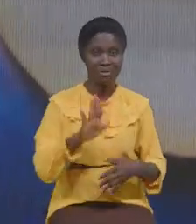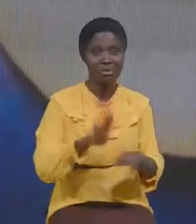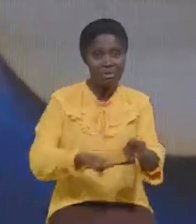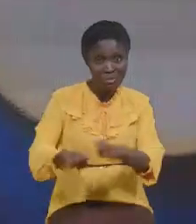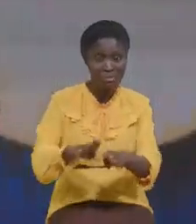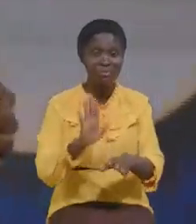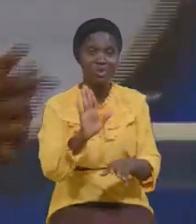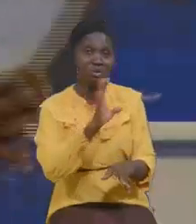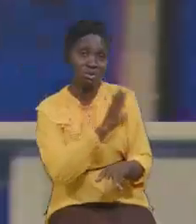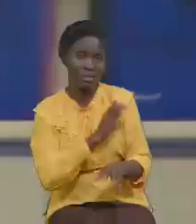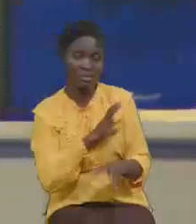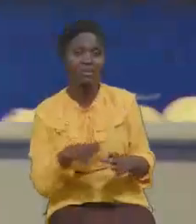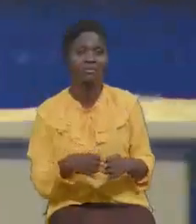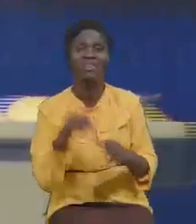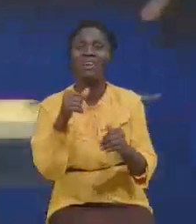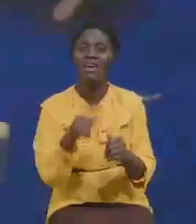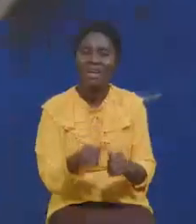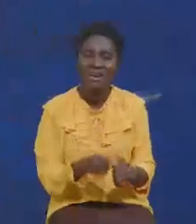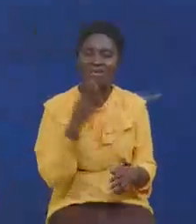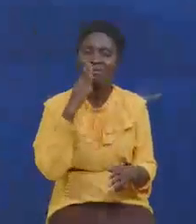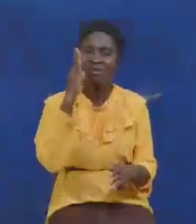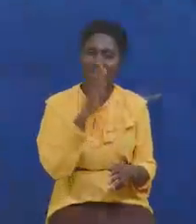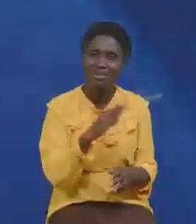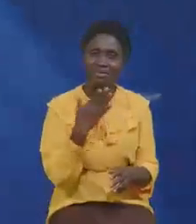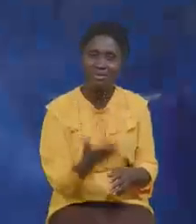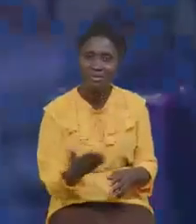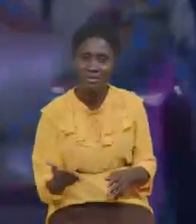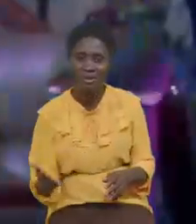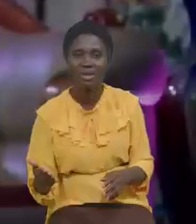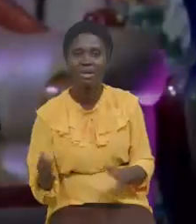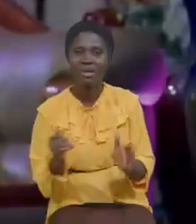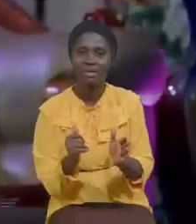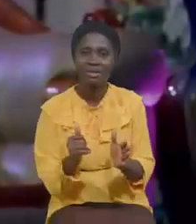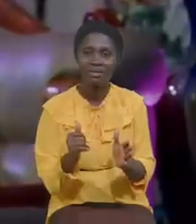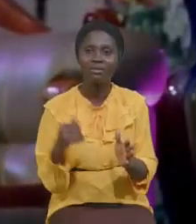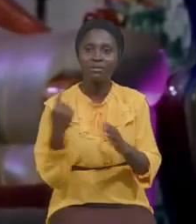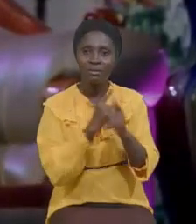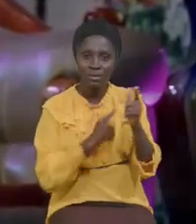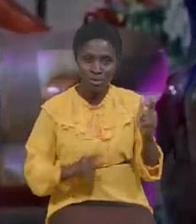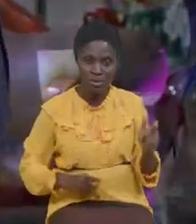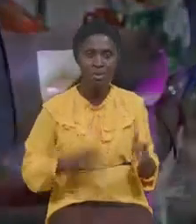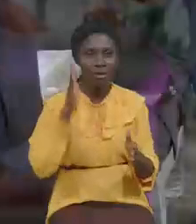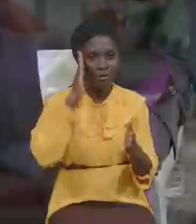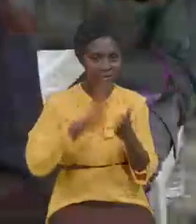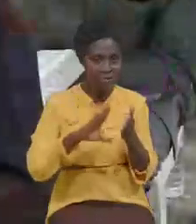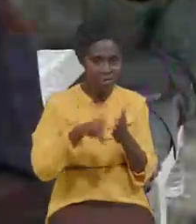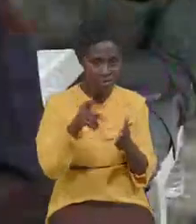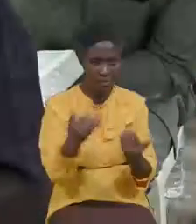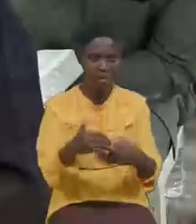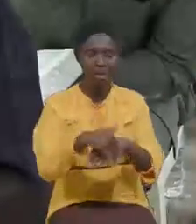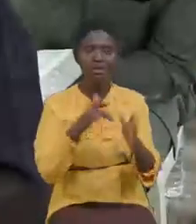behavior, your character, every evil sin, that Lord will forgive you tonight.